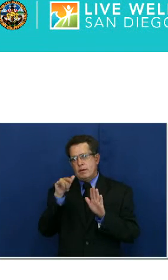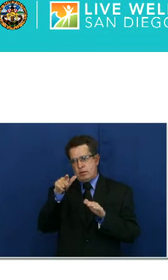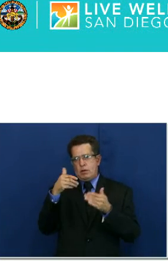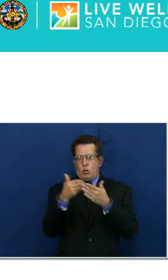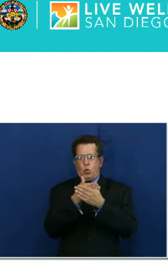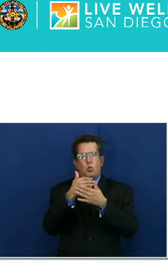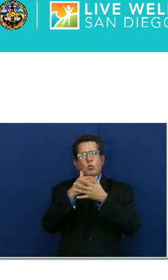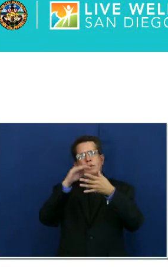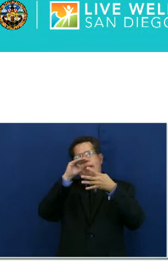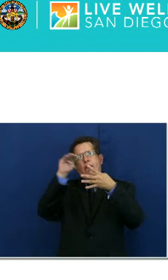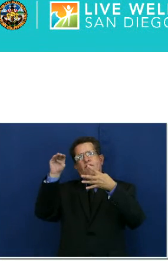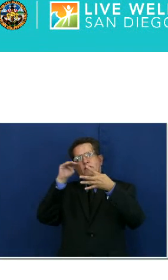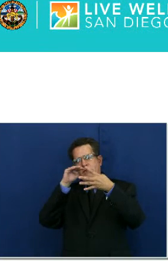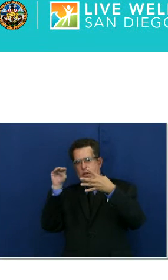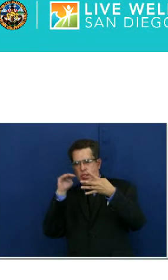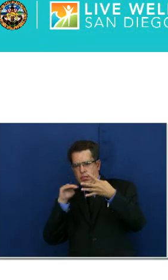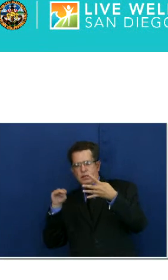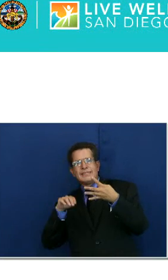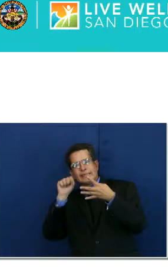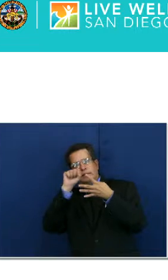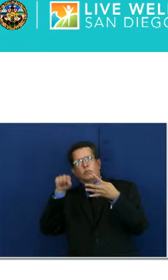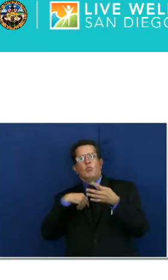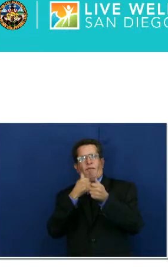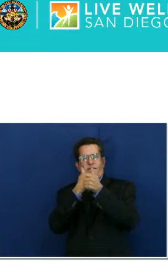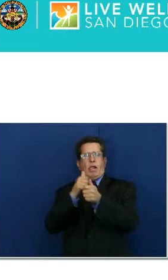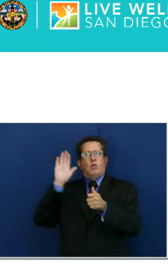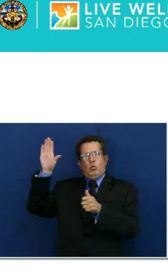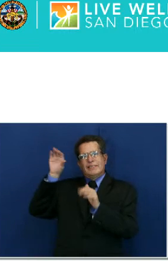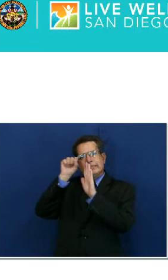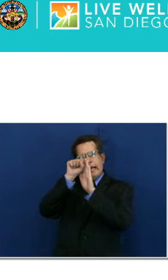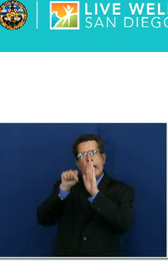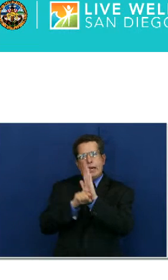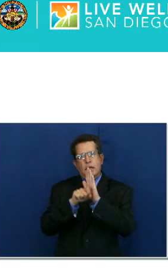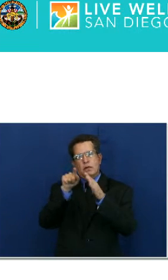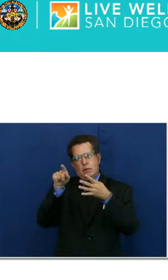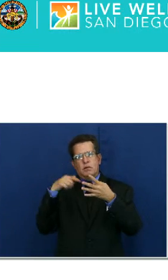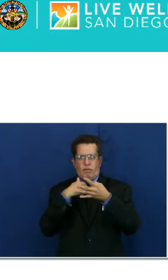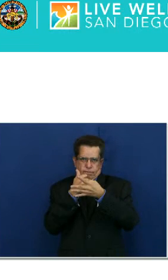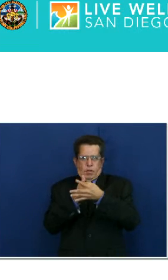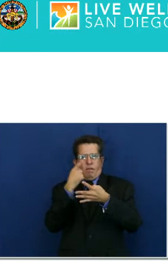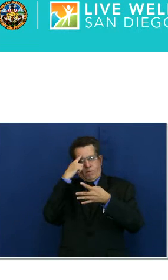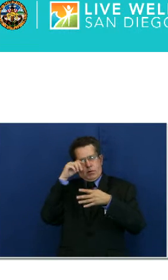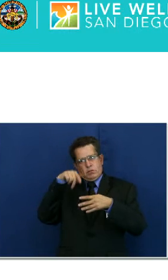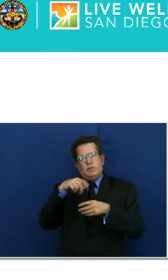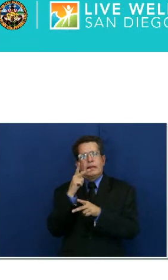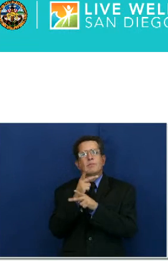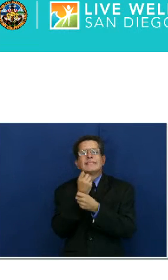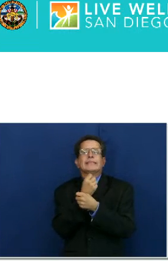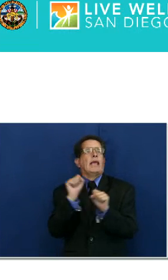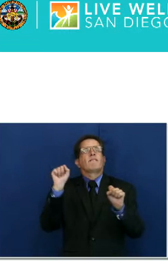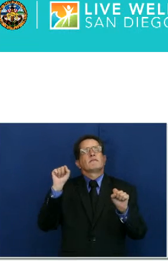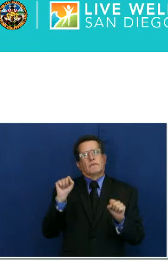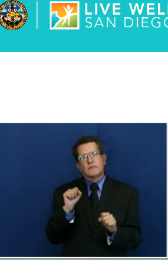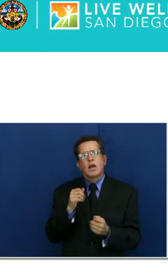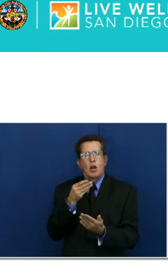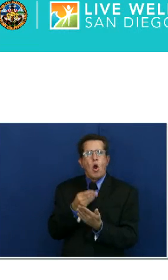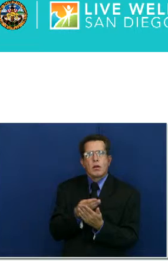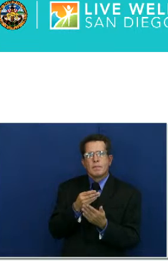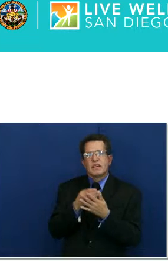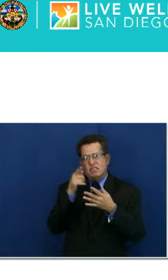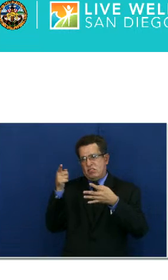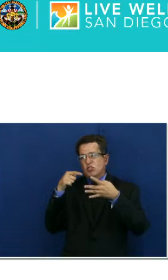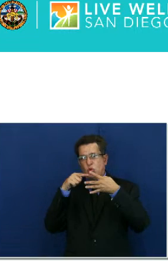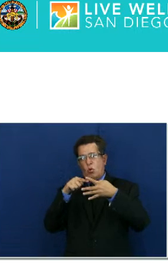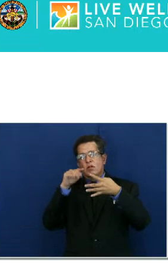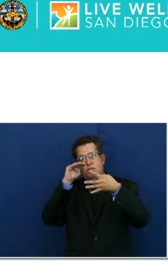system that has been rolled out by the state under the Blueprint for a Safer Economy. The tier framework lays